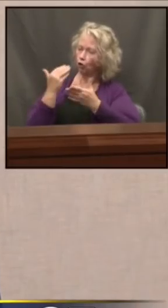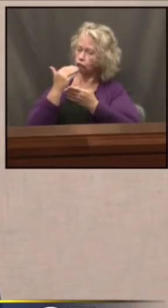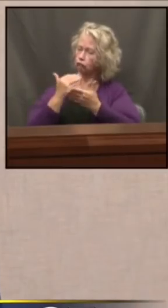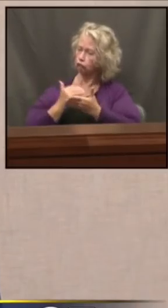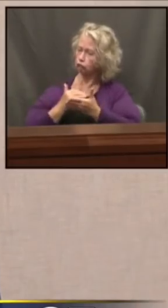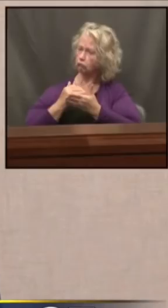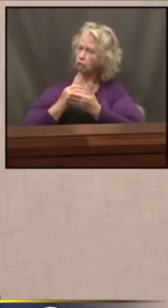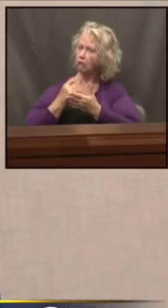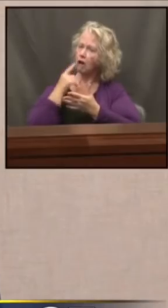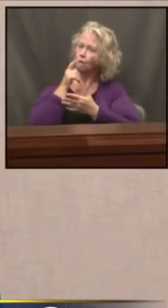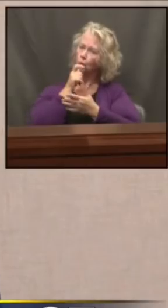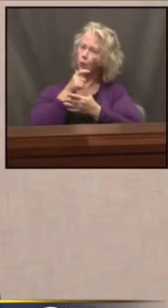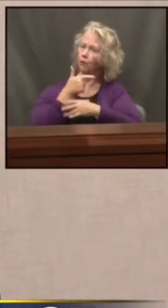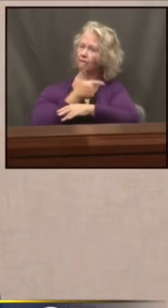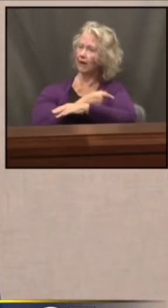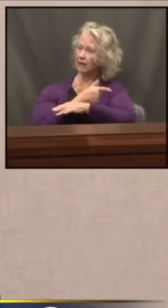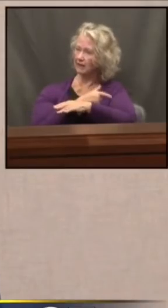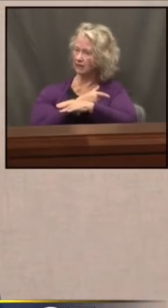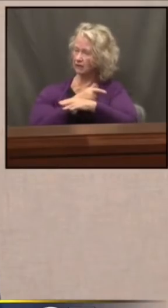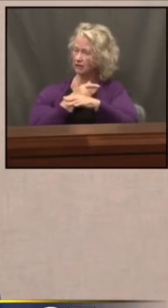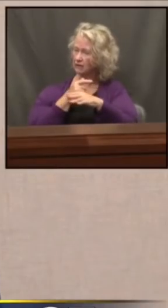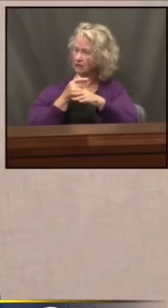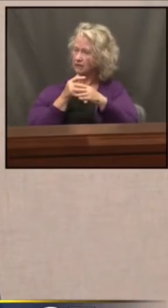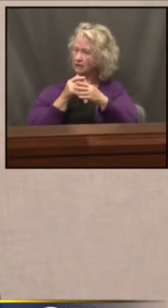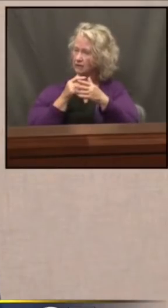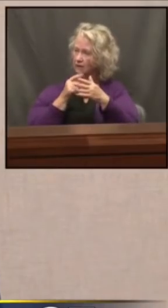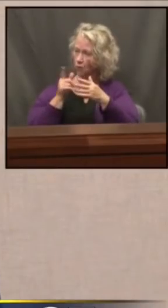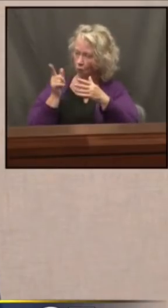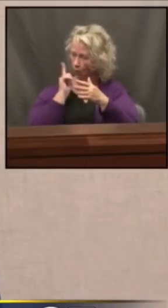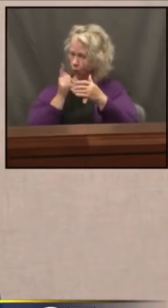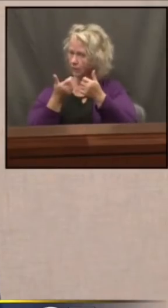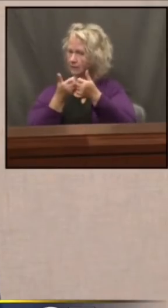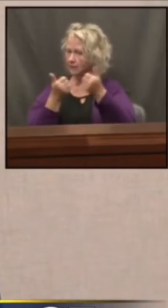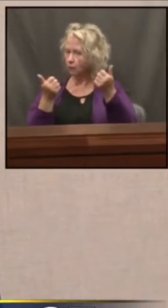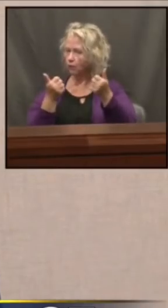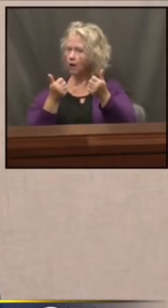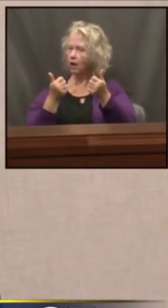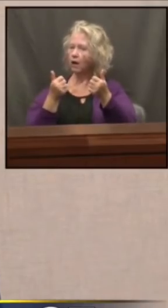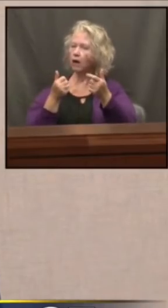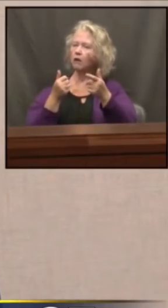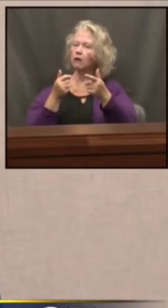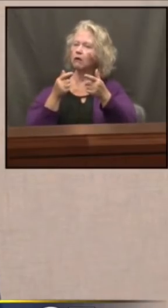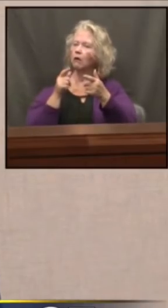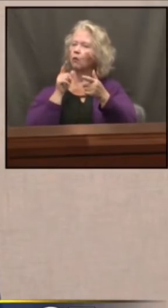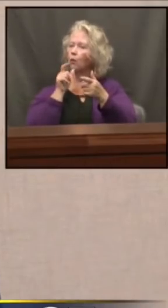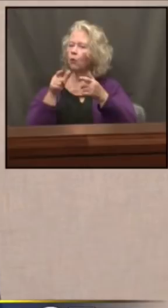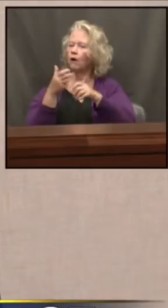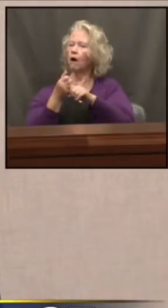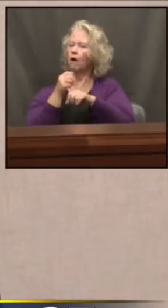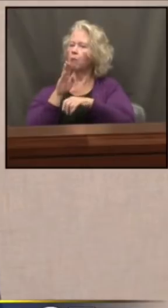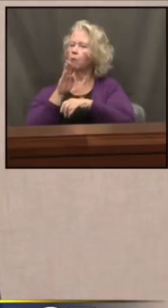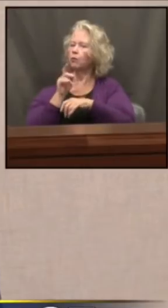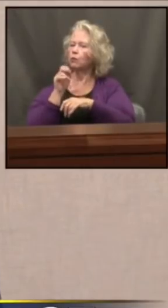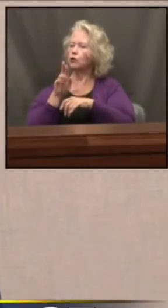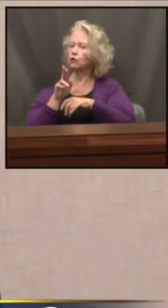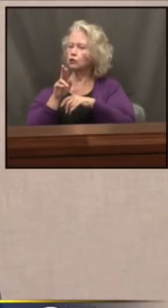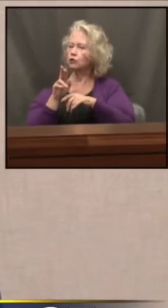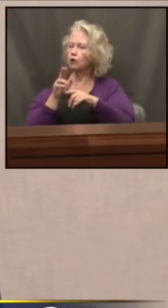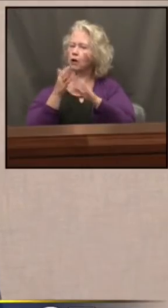put out every day. Are you at some point going to try to separate the third shot people? Because obviously that does impact the